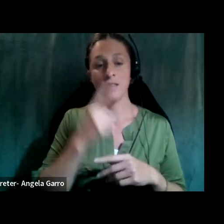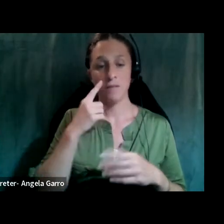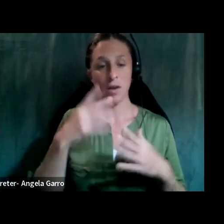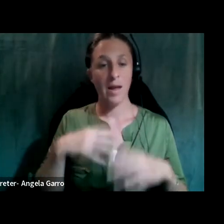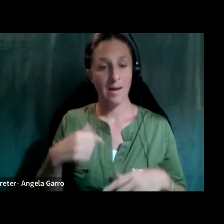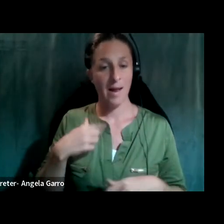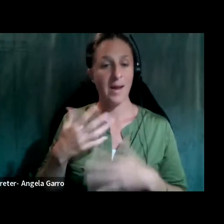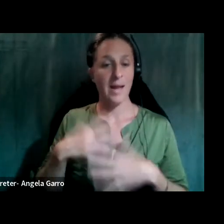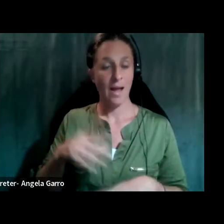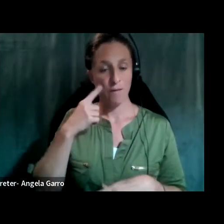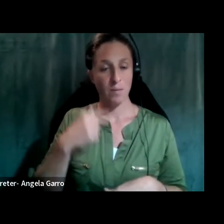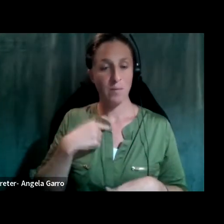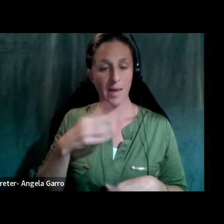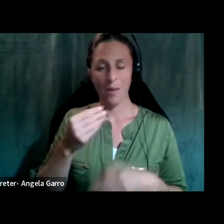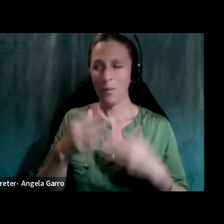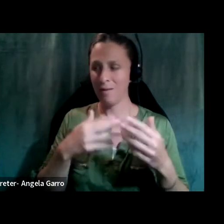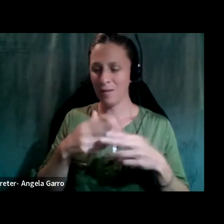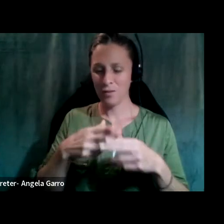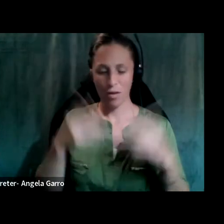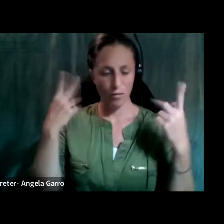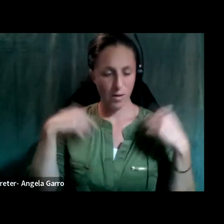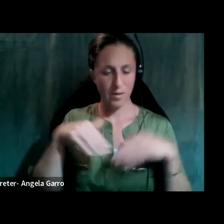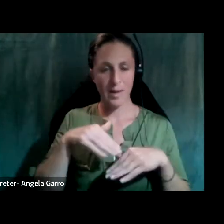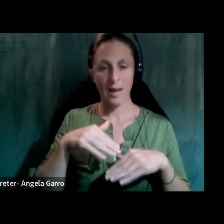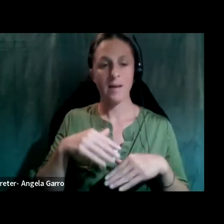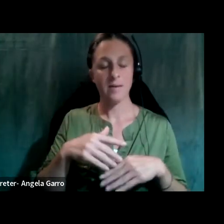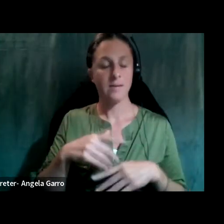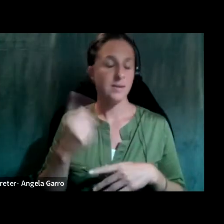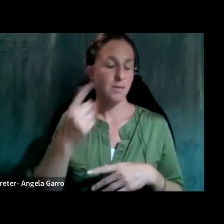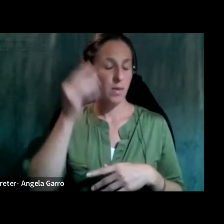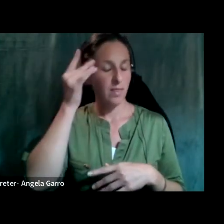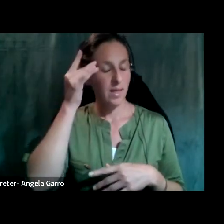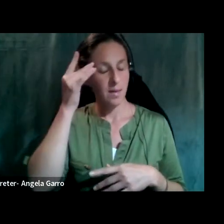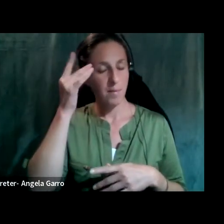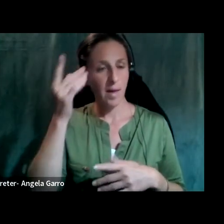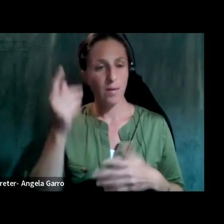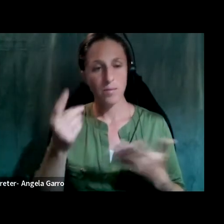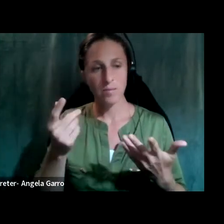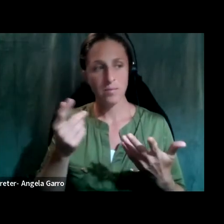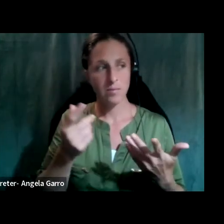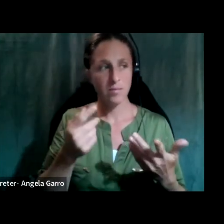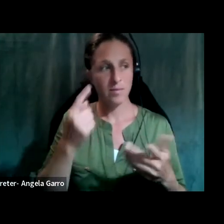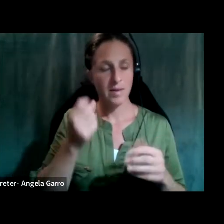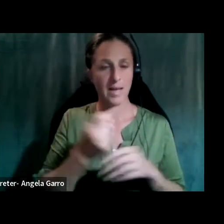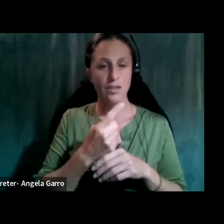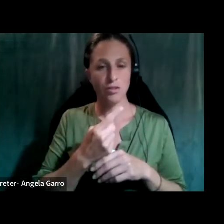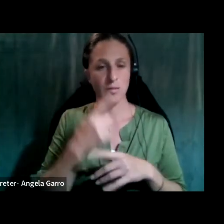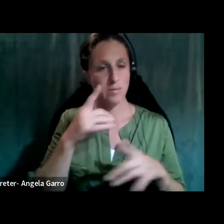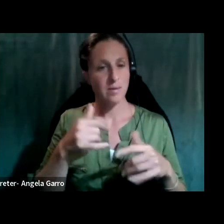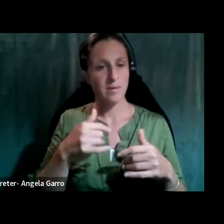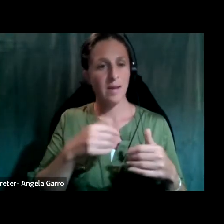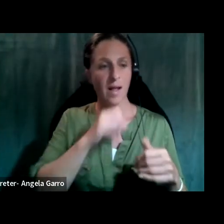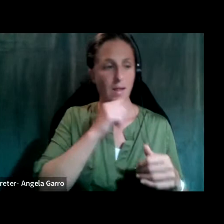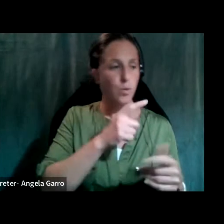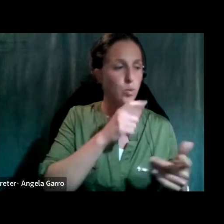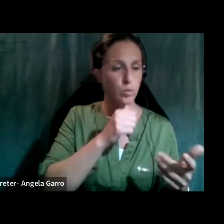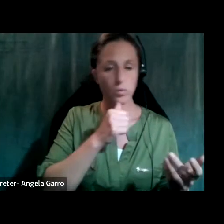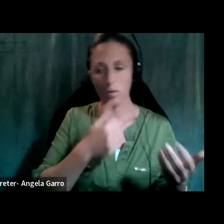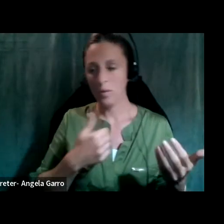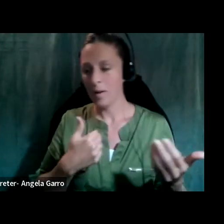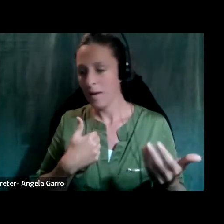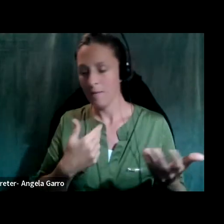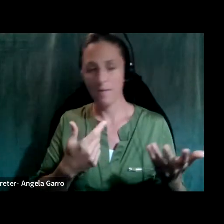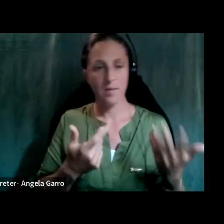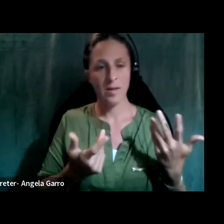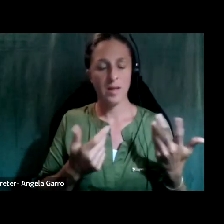So- called around the neck. Something to think about Yeah. for next Your year. hood. I mean, who's going to get a Yeah. gown and who's not? I mean, I love when we do, and I don't care if we don't. It's just,